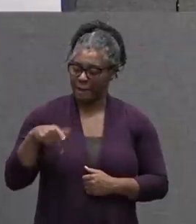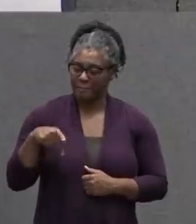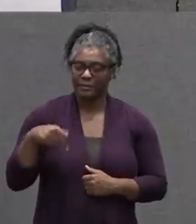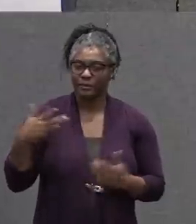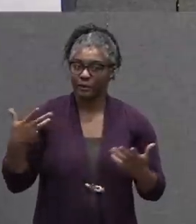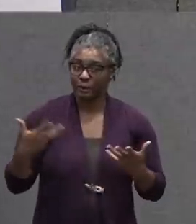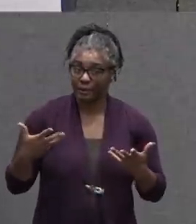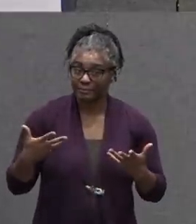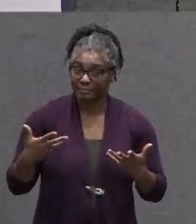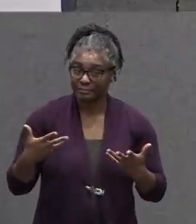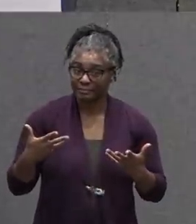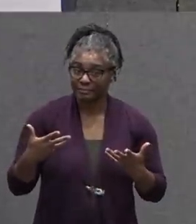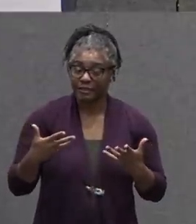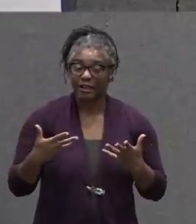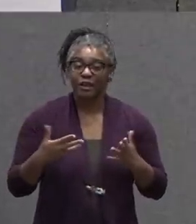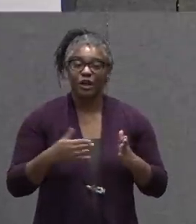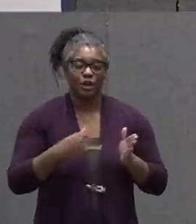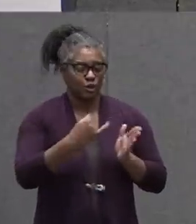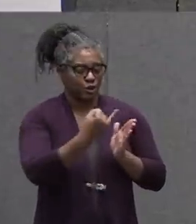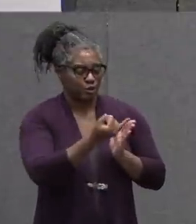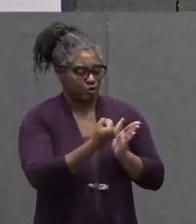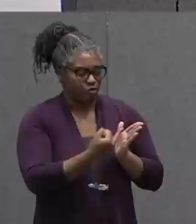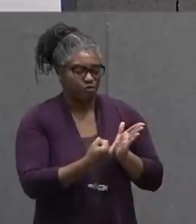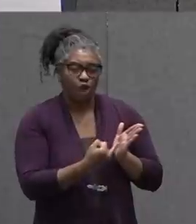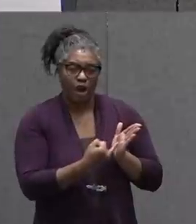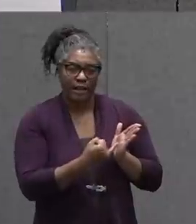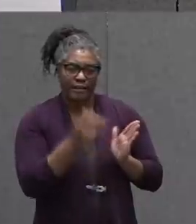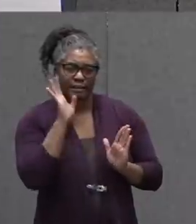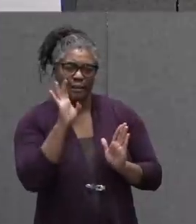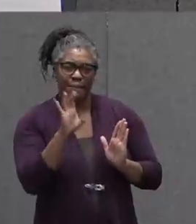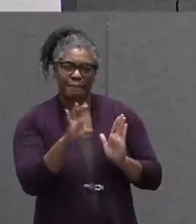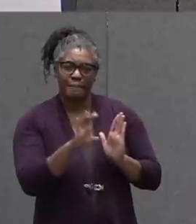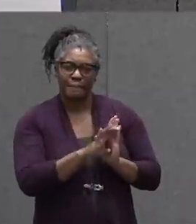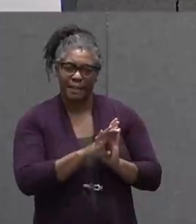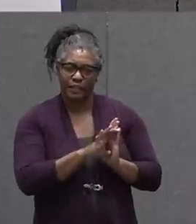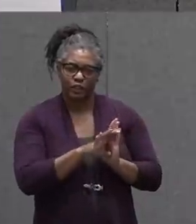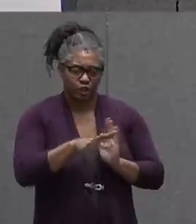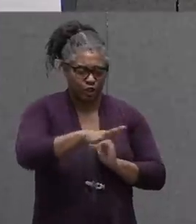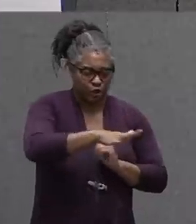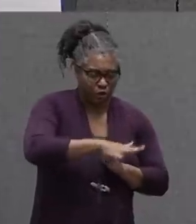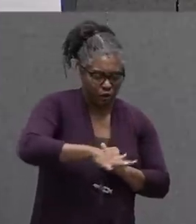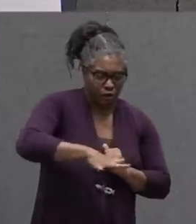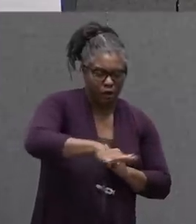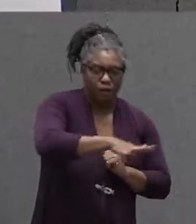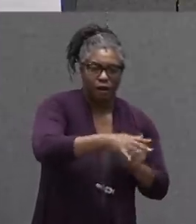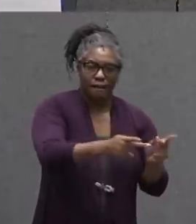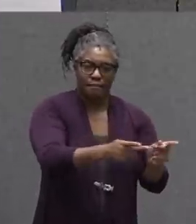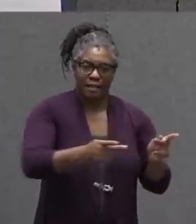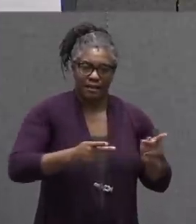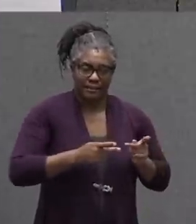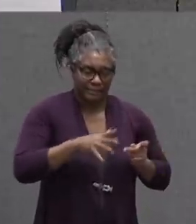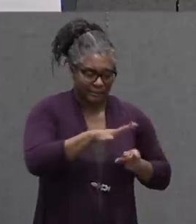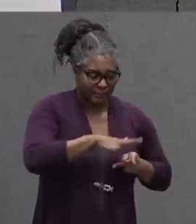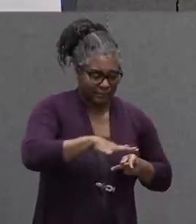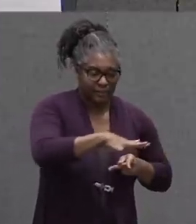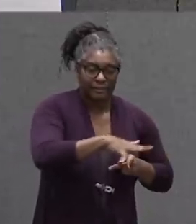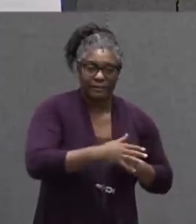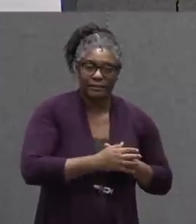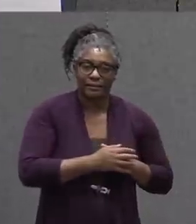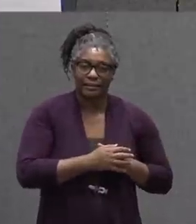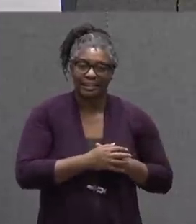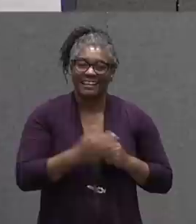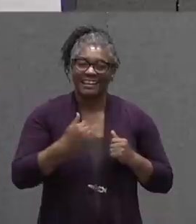drawing or an image of an area. It has lots of different features and different